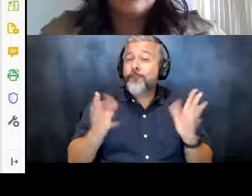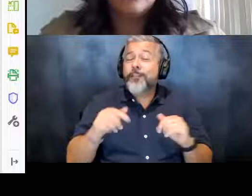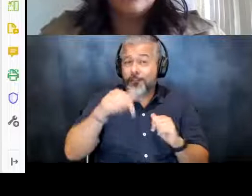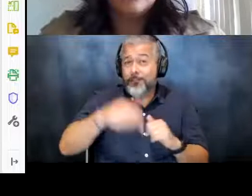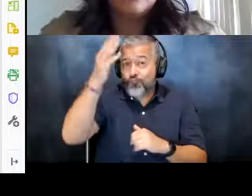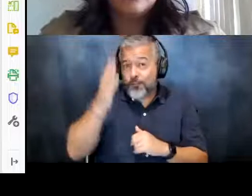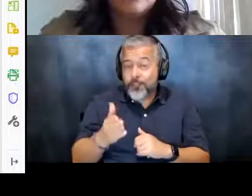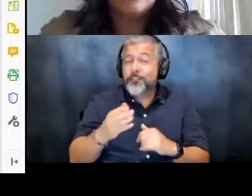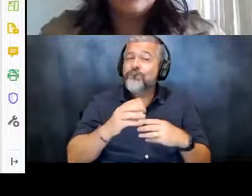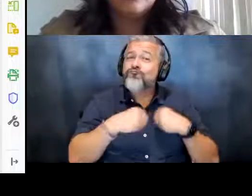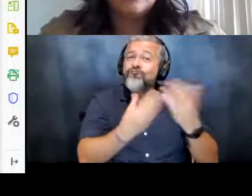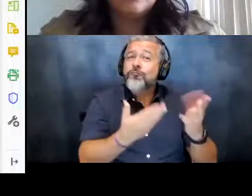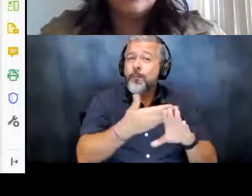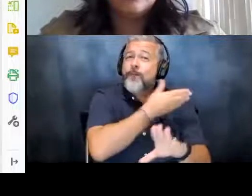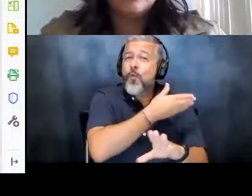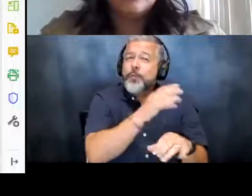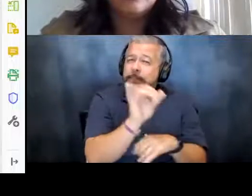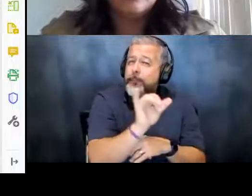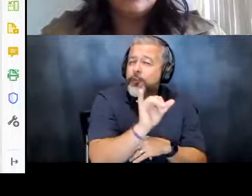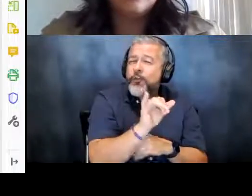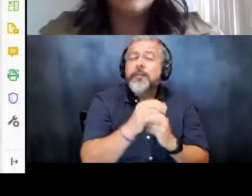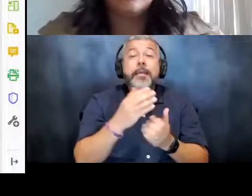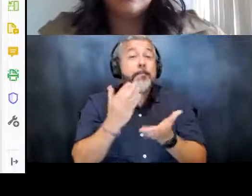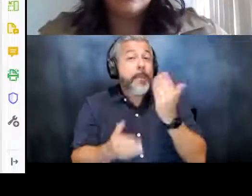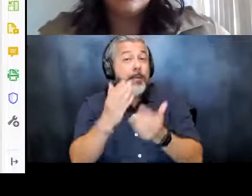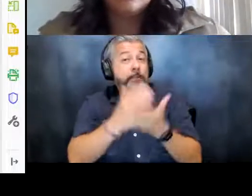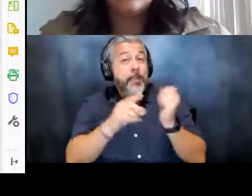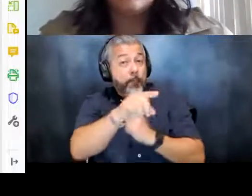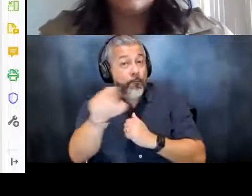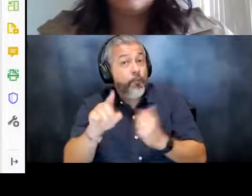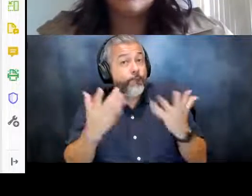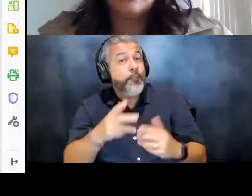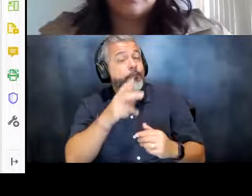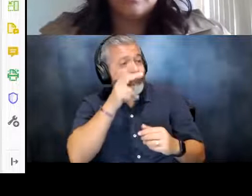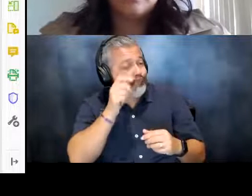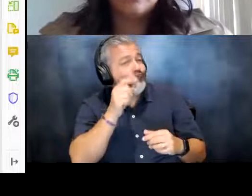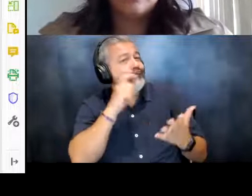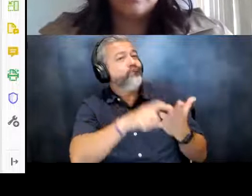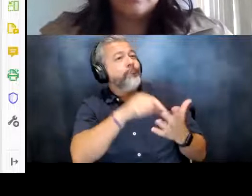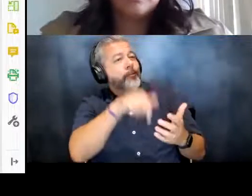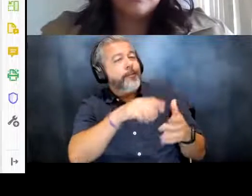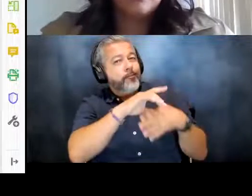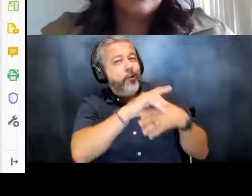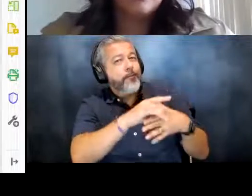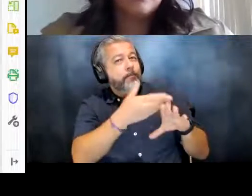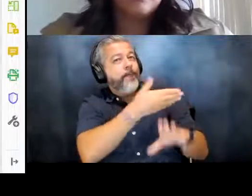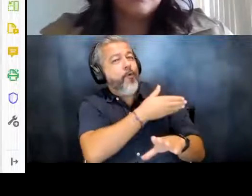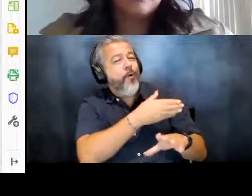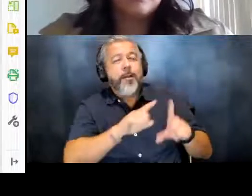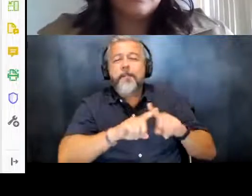past. And so some of you may have seen some of the content today already, but we want to ensure